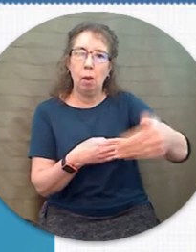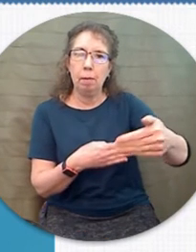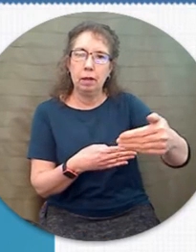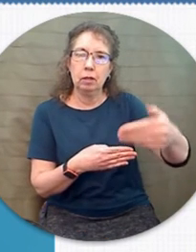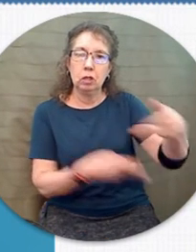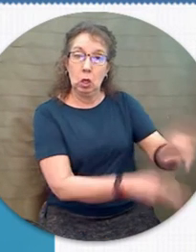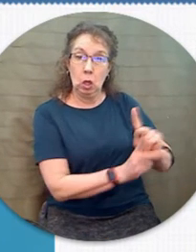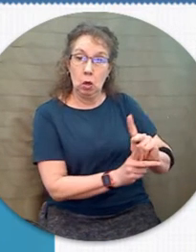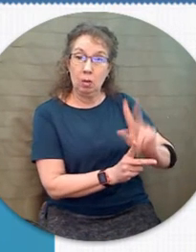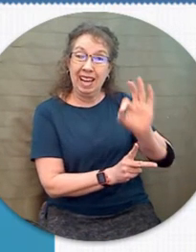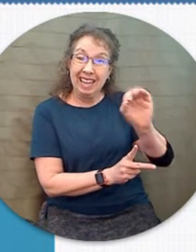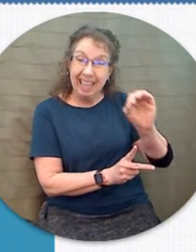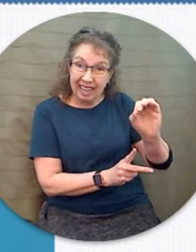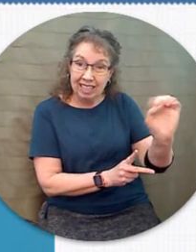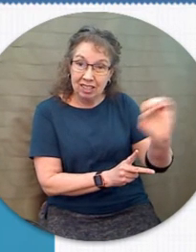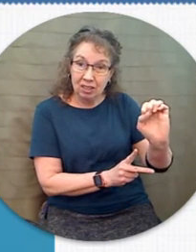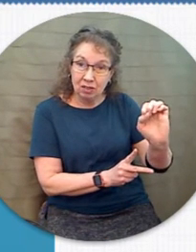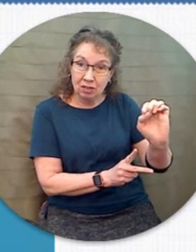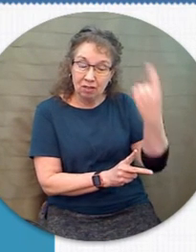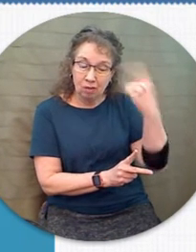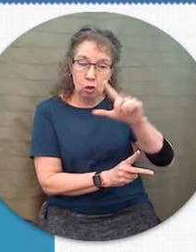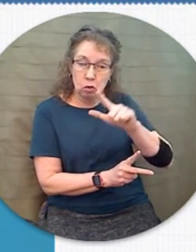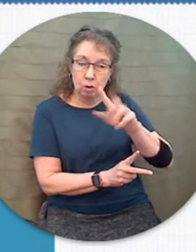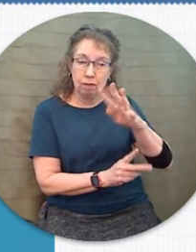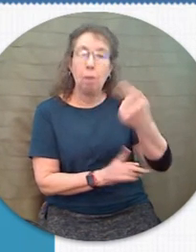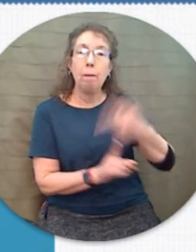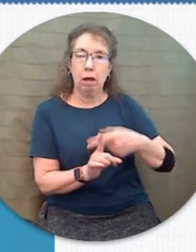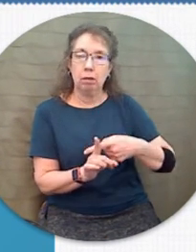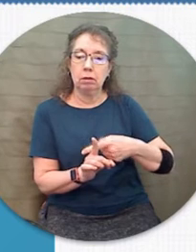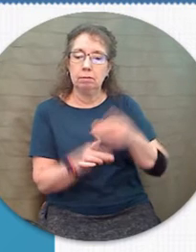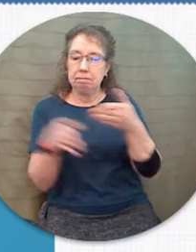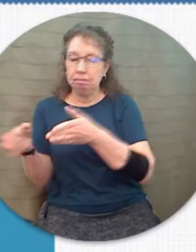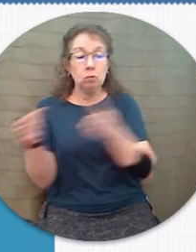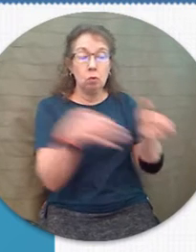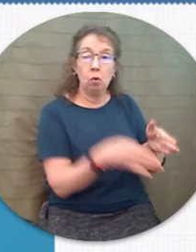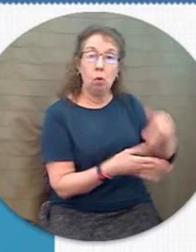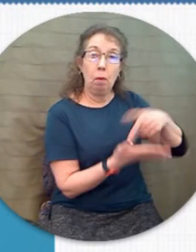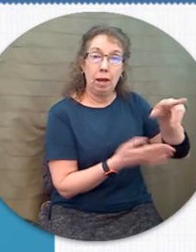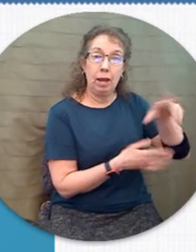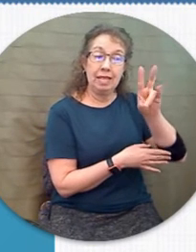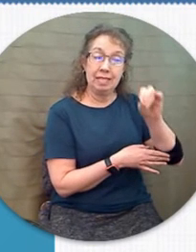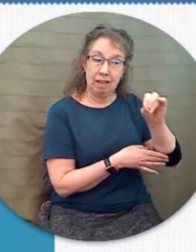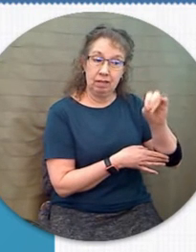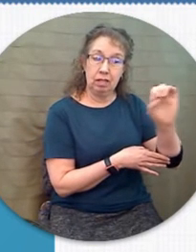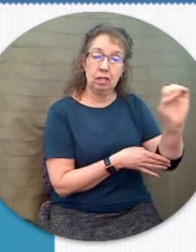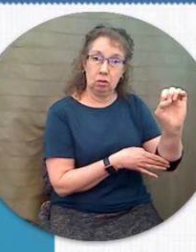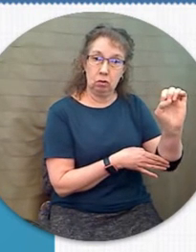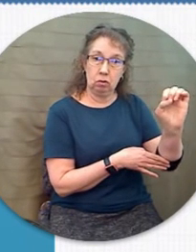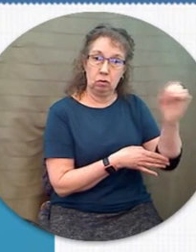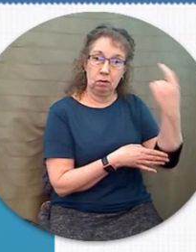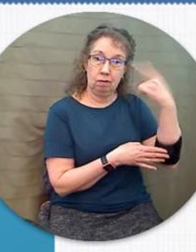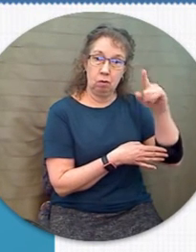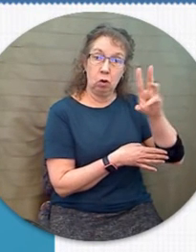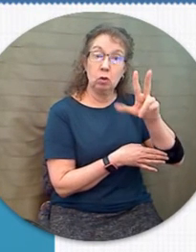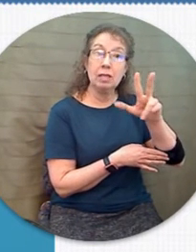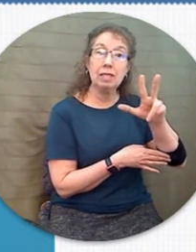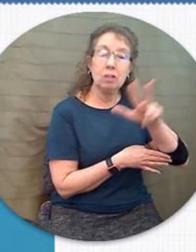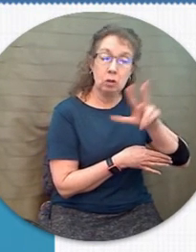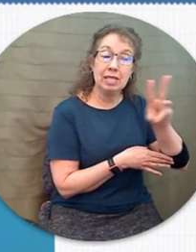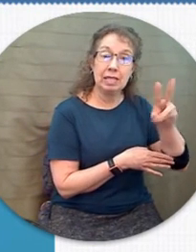over 24 months. Or we can pay 70 euros per month over 36 months.